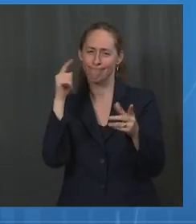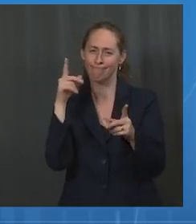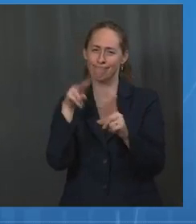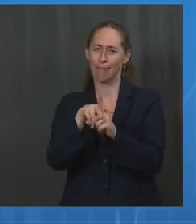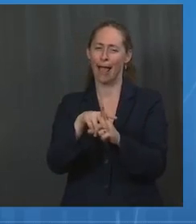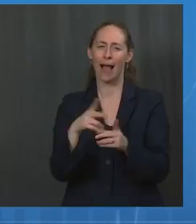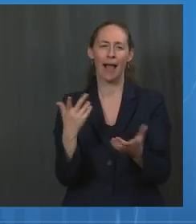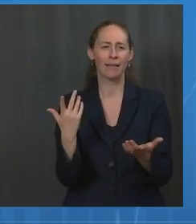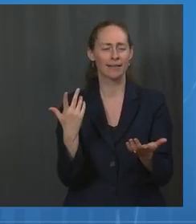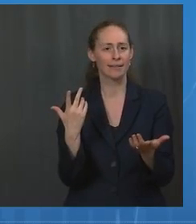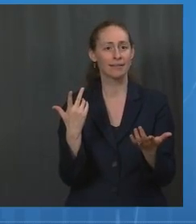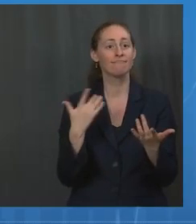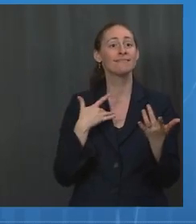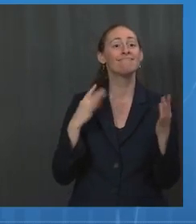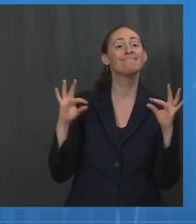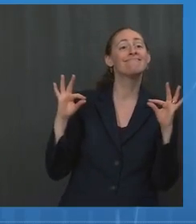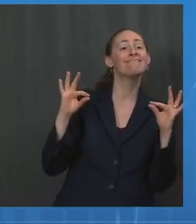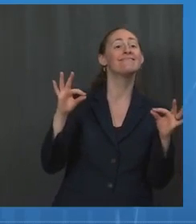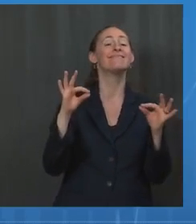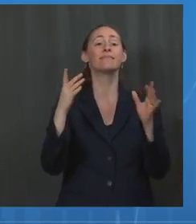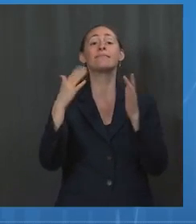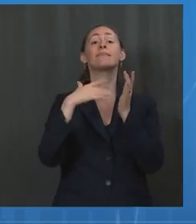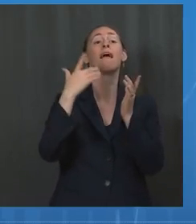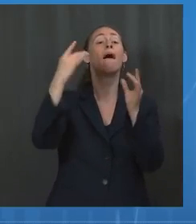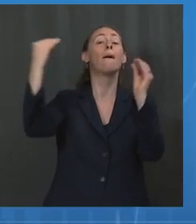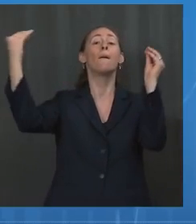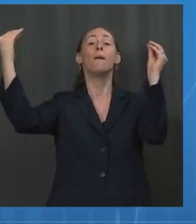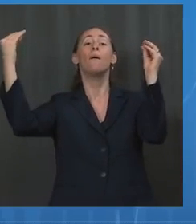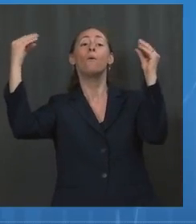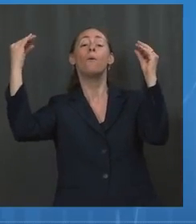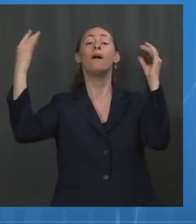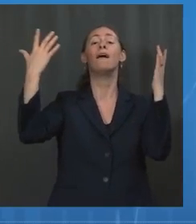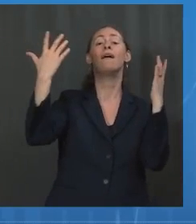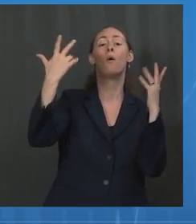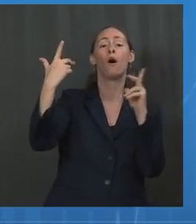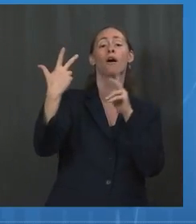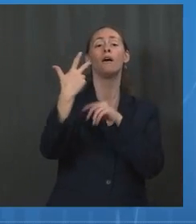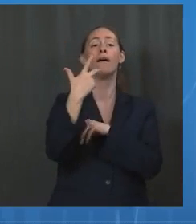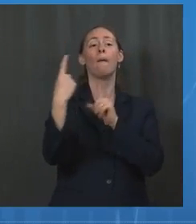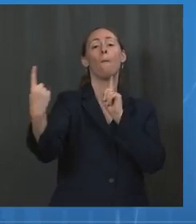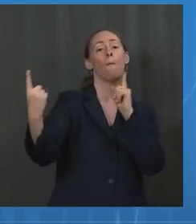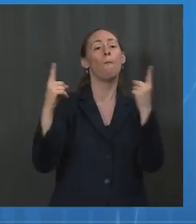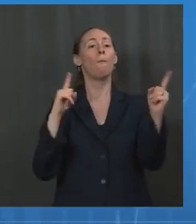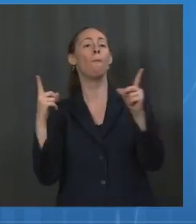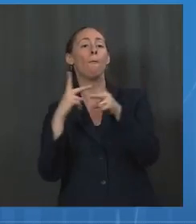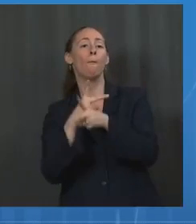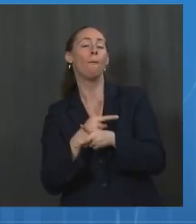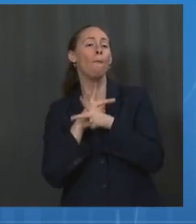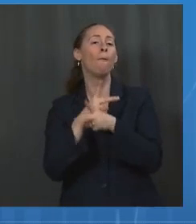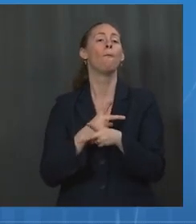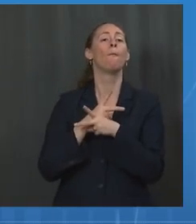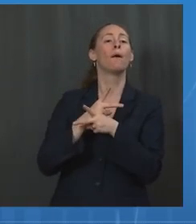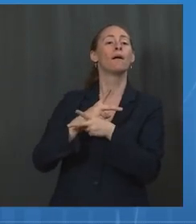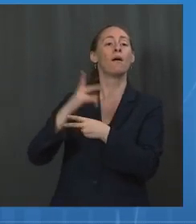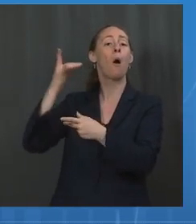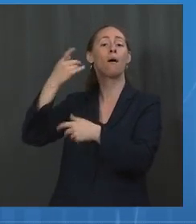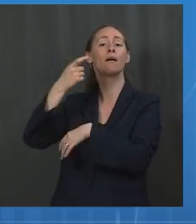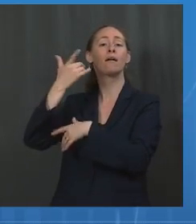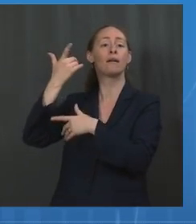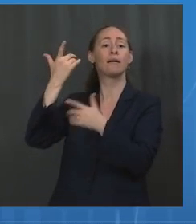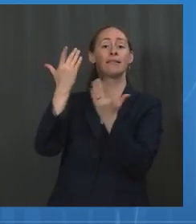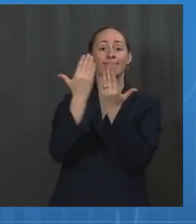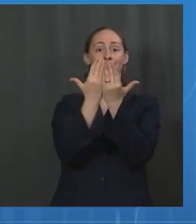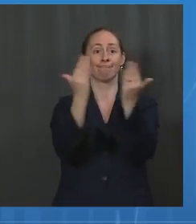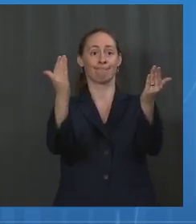only going to be transmitted 3 feet and that plexiglass will make a difference? That's just wrong to continue to promote that. And the CDC guidelines